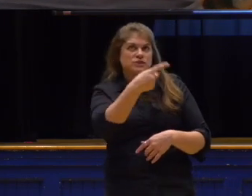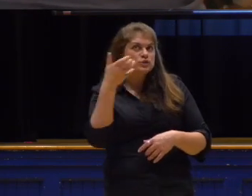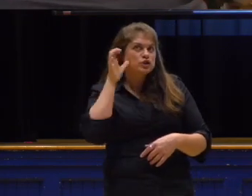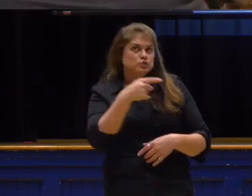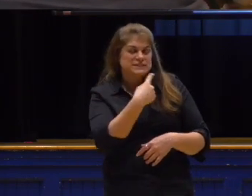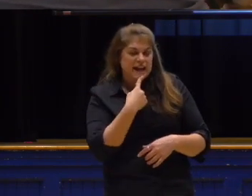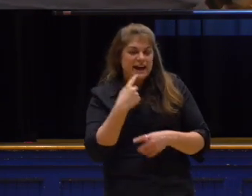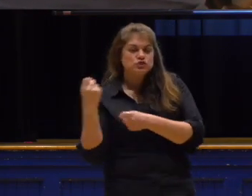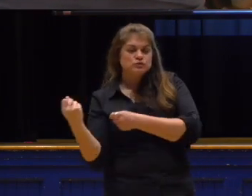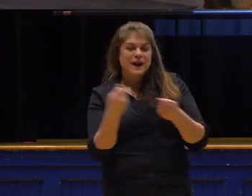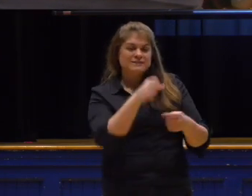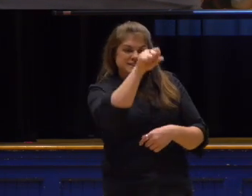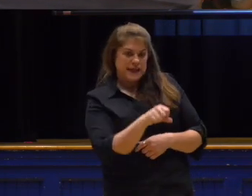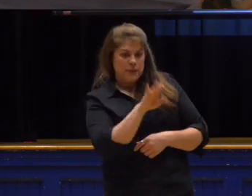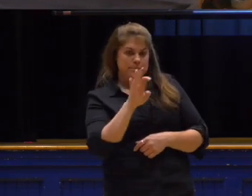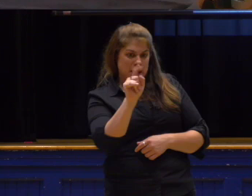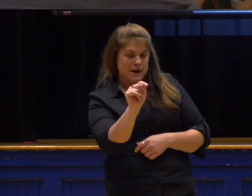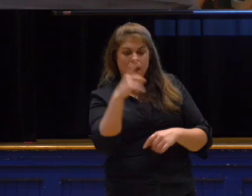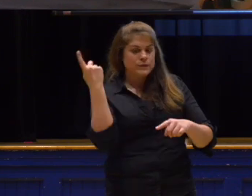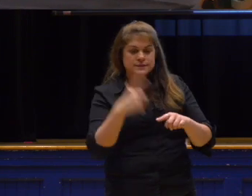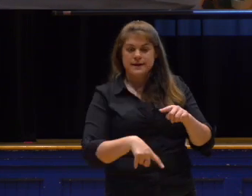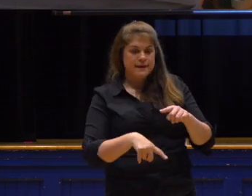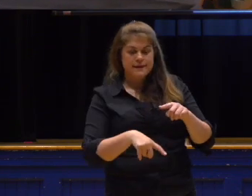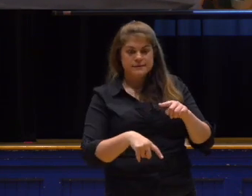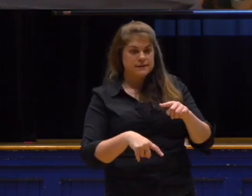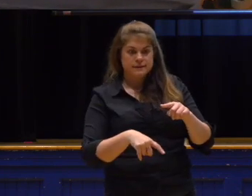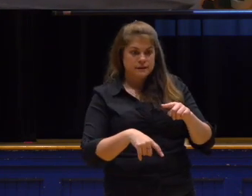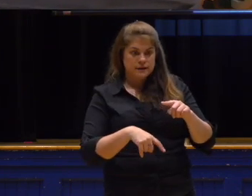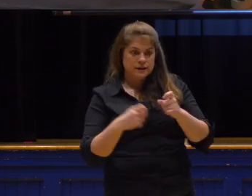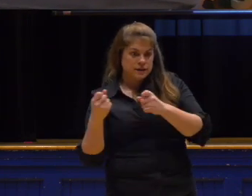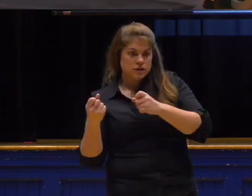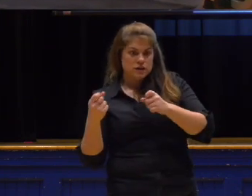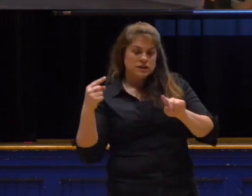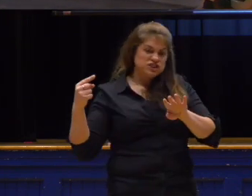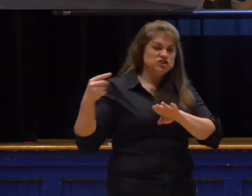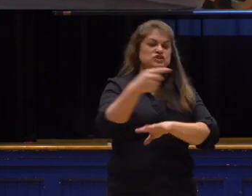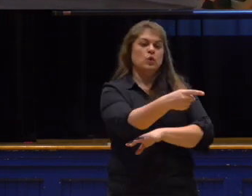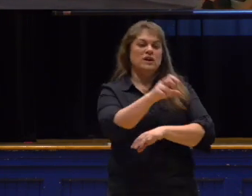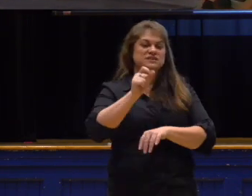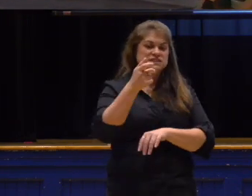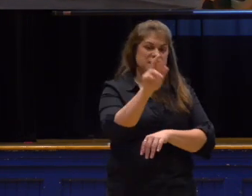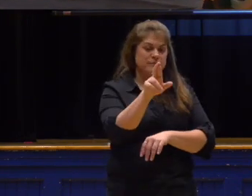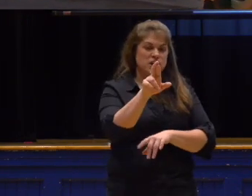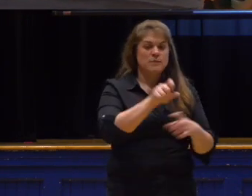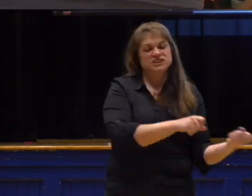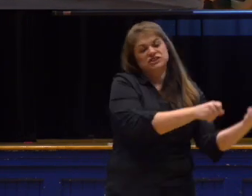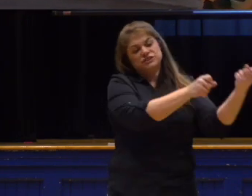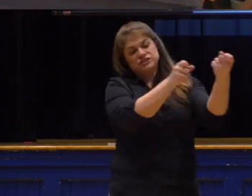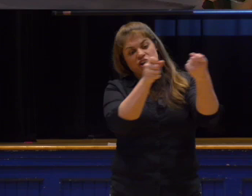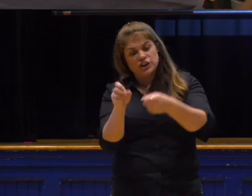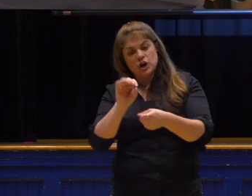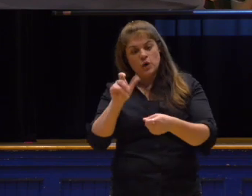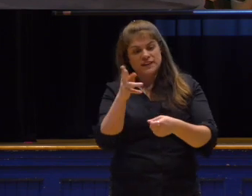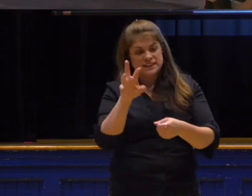that going south on Belmont, one will no longer go down towards Sumner Avenue, but will turn onto Oakland